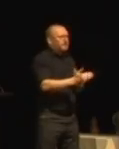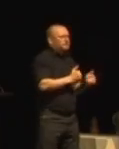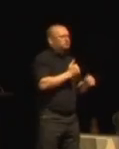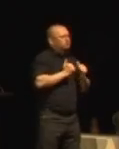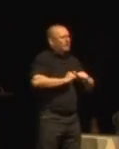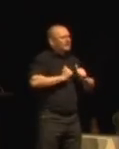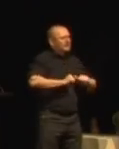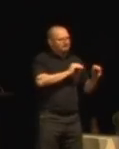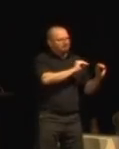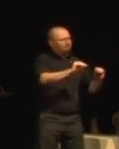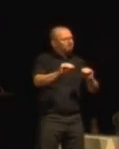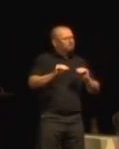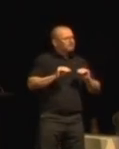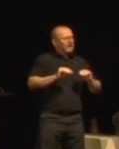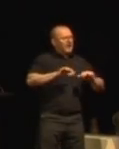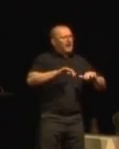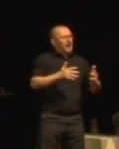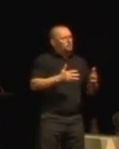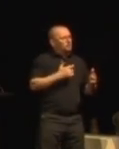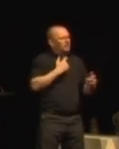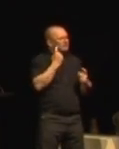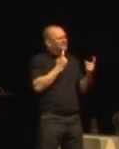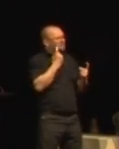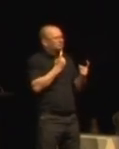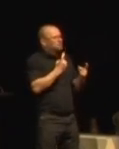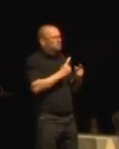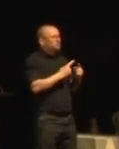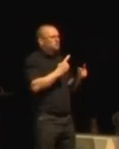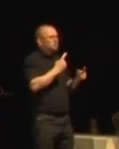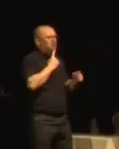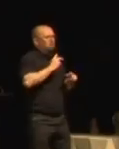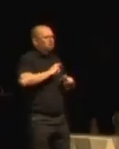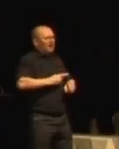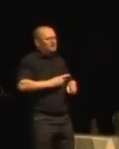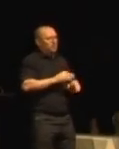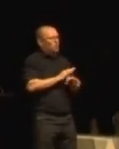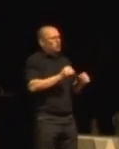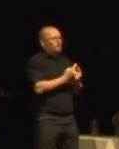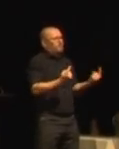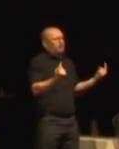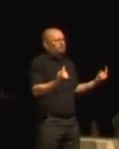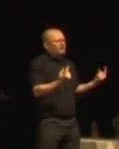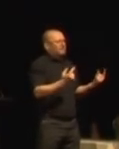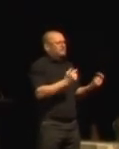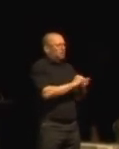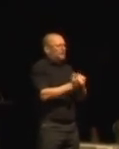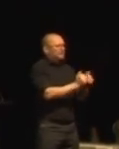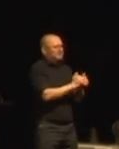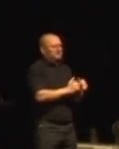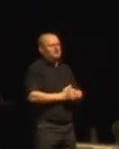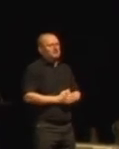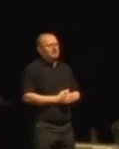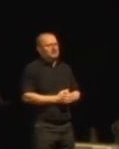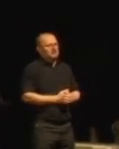being inclusive of trans and non-binary colleagues. 180 people RSVP'd to attend the sessions, which is